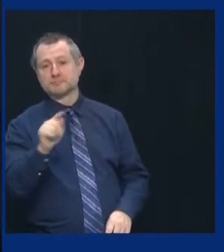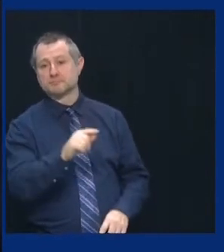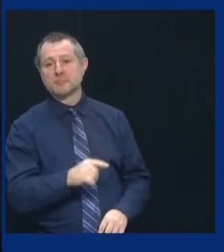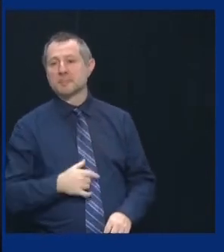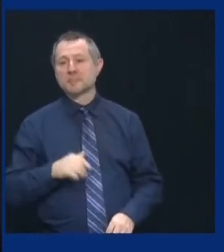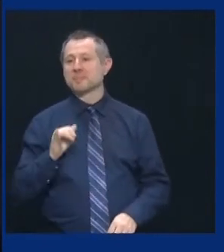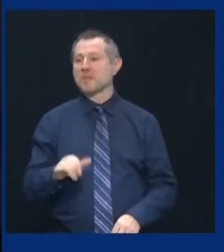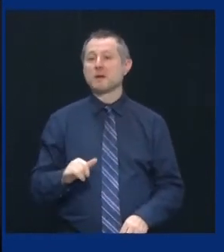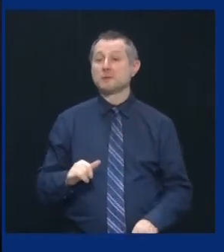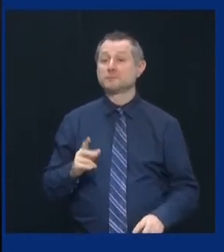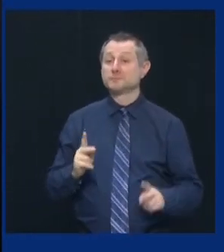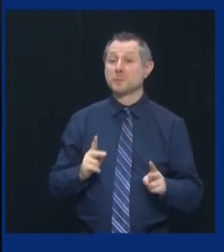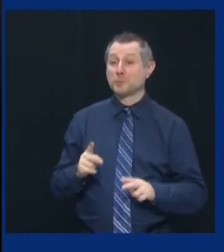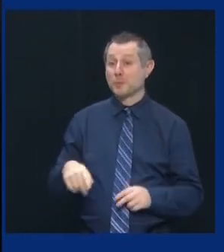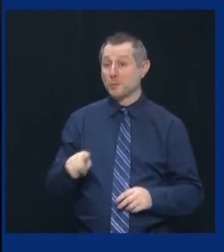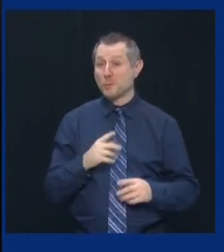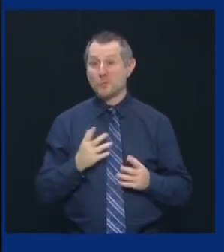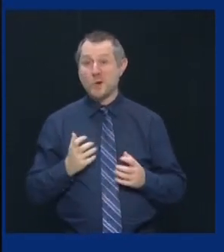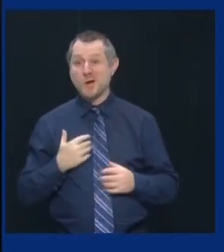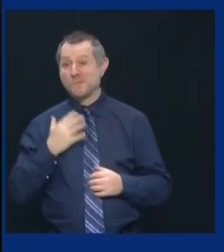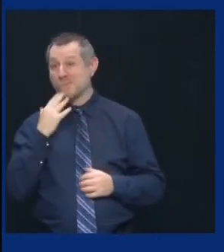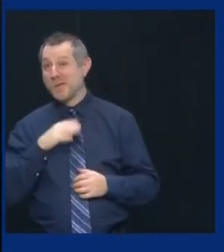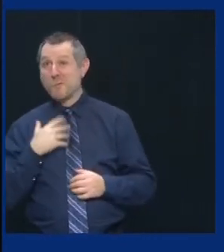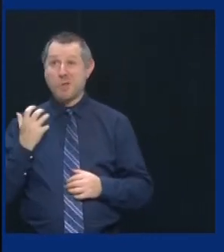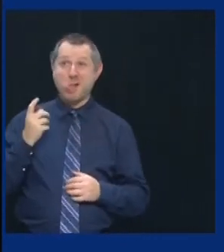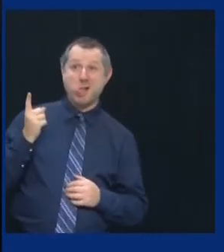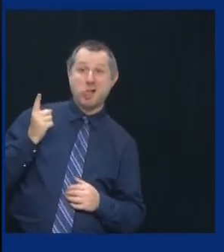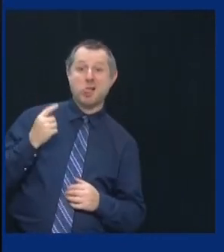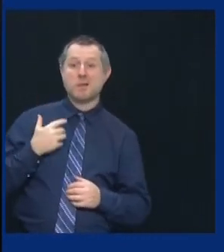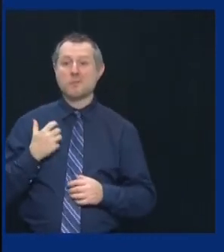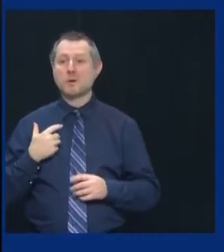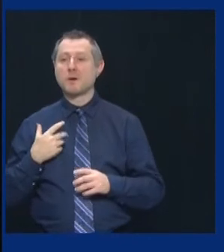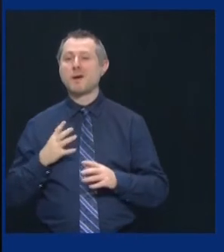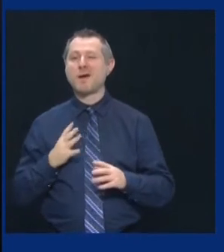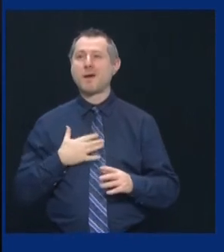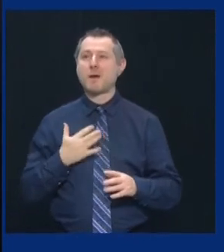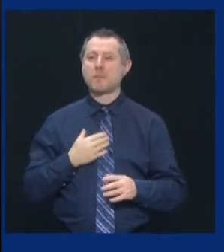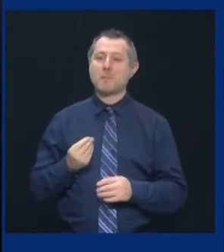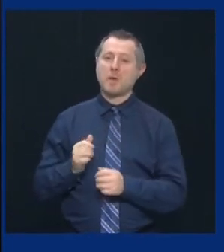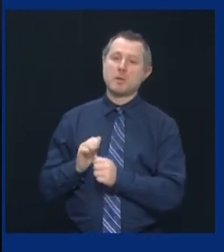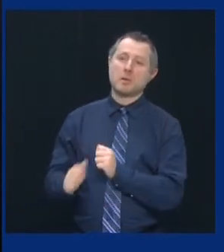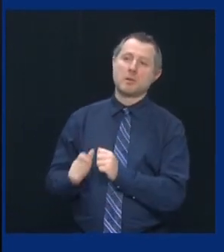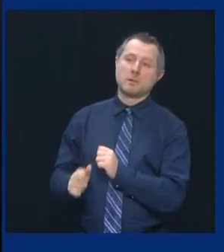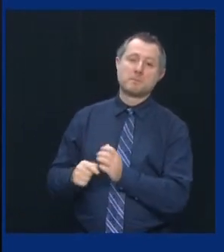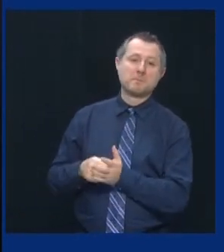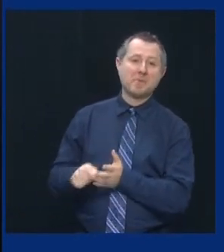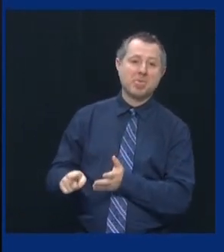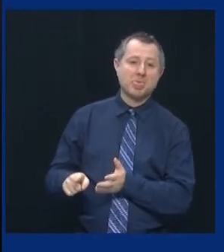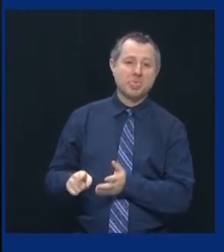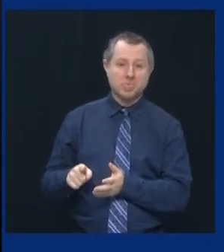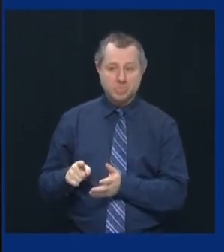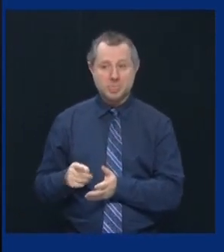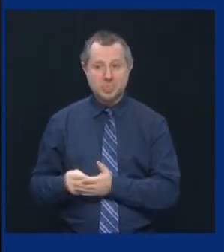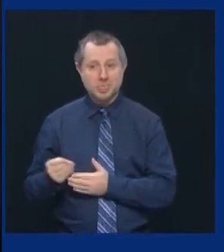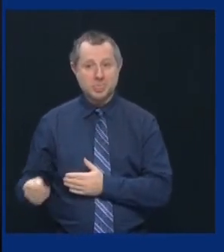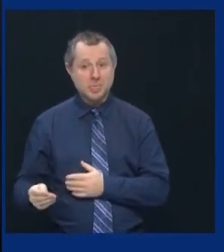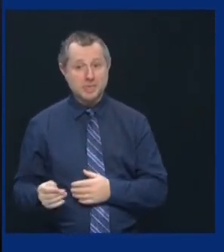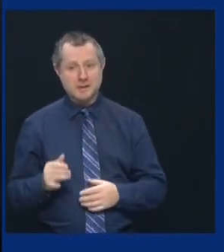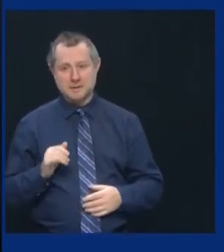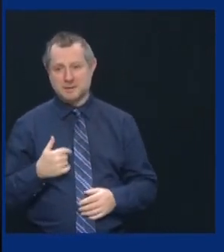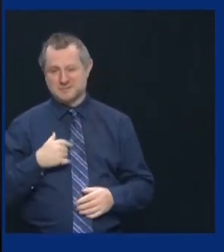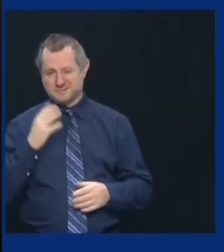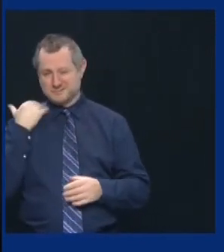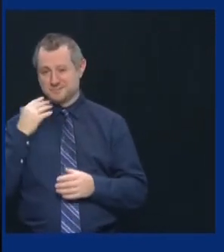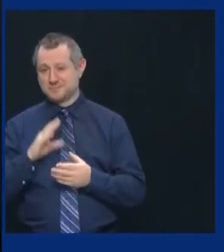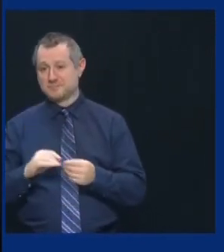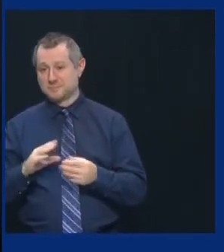of the marketplace. It's a function of demand. It's a function of human nature. As I mentioned, I was